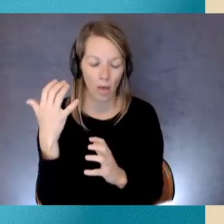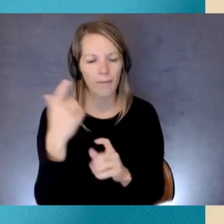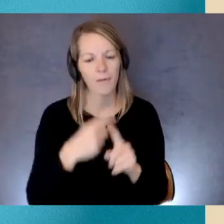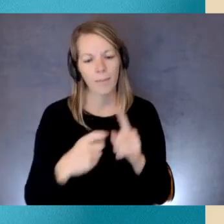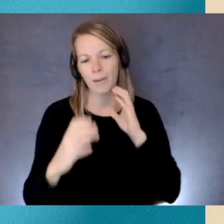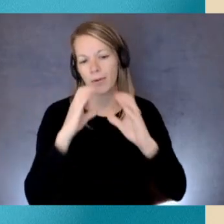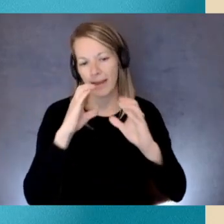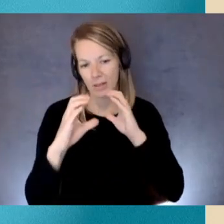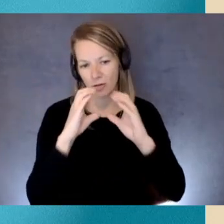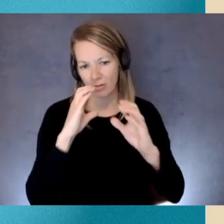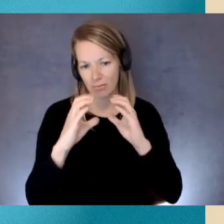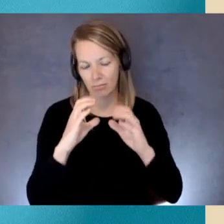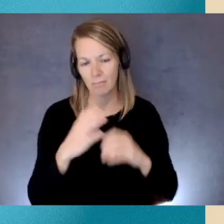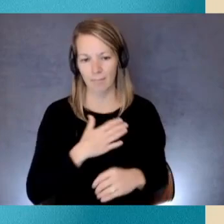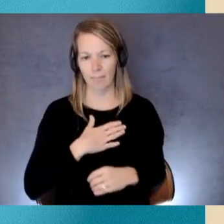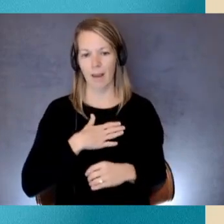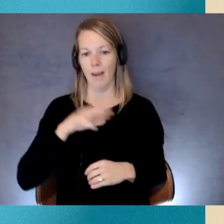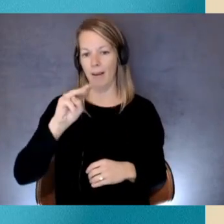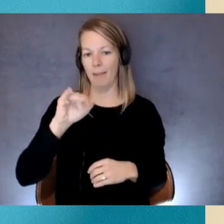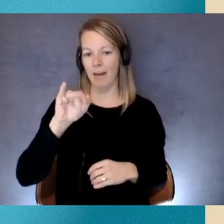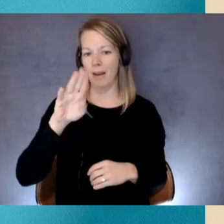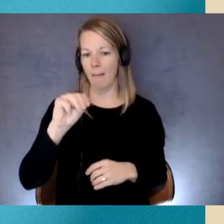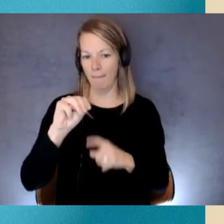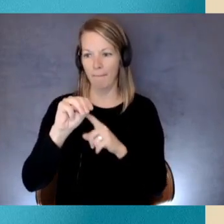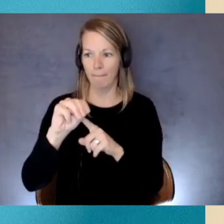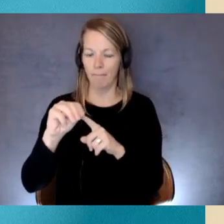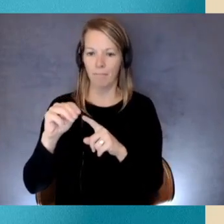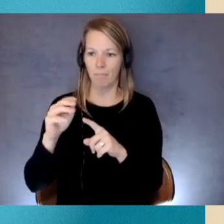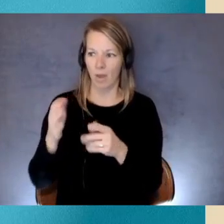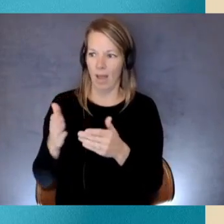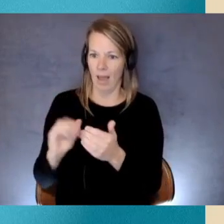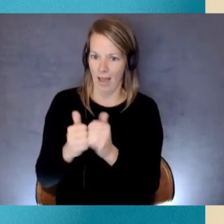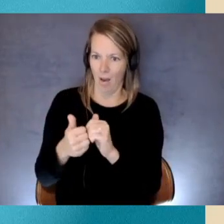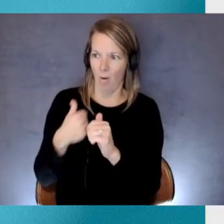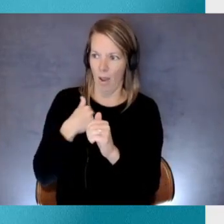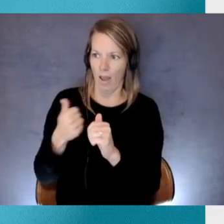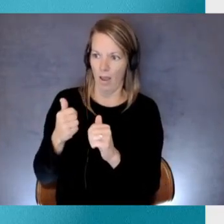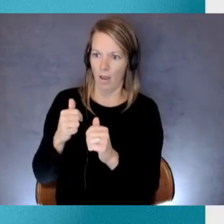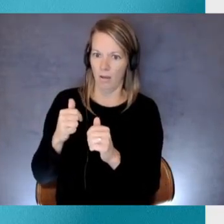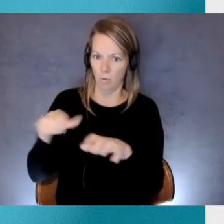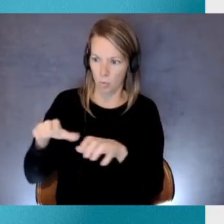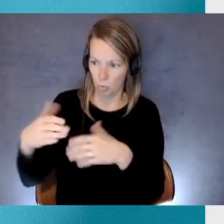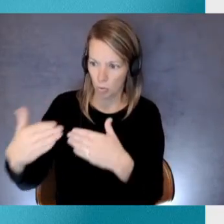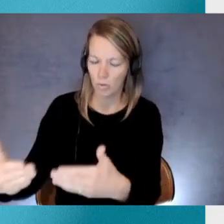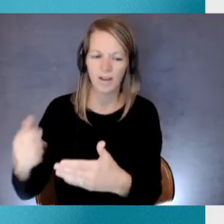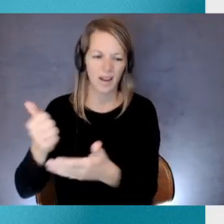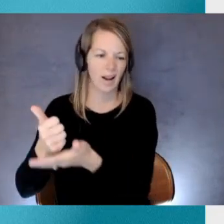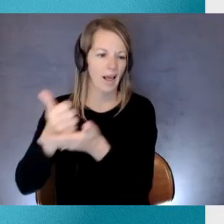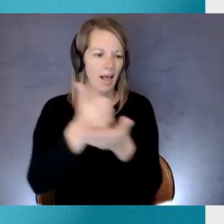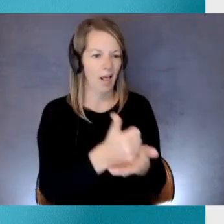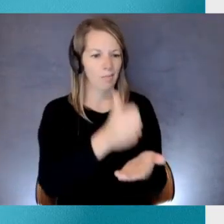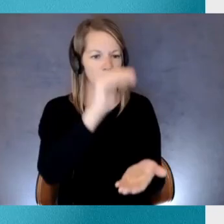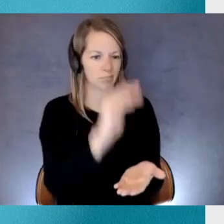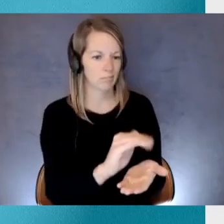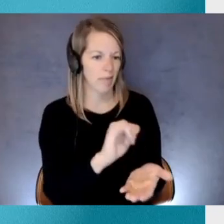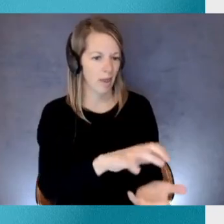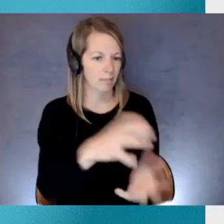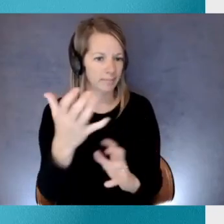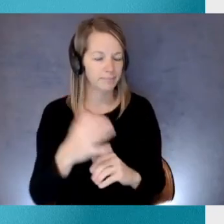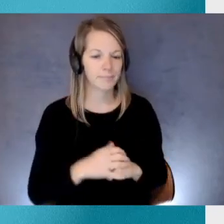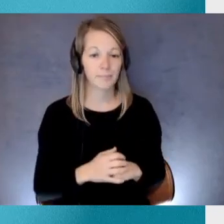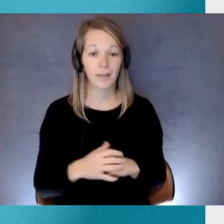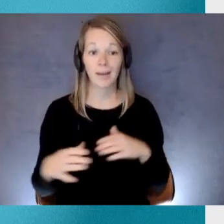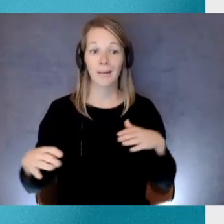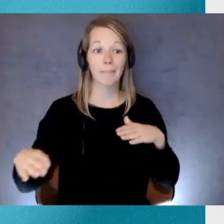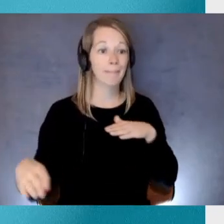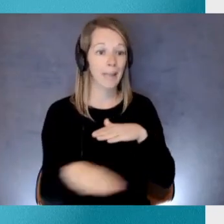that the medium I work in actually has some wonderful tools for filling those gaps. But I want to start at the absolute basics because